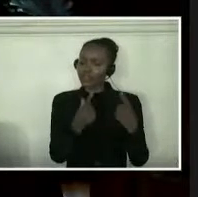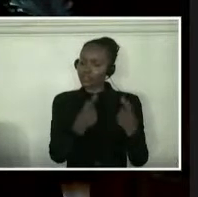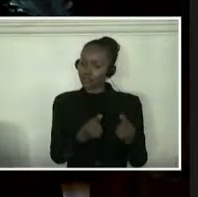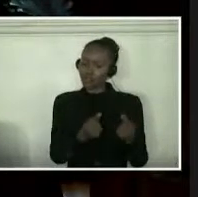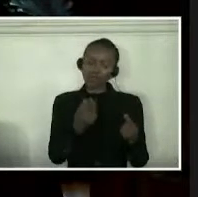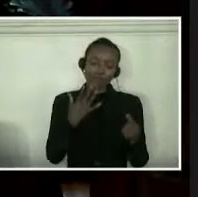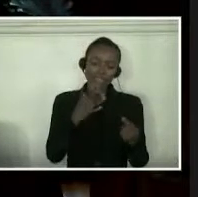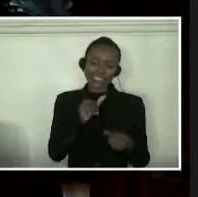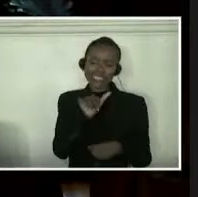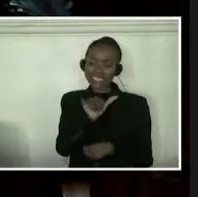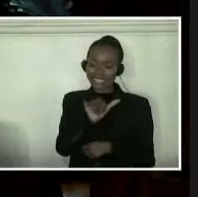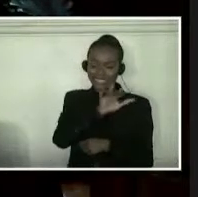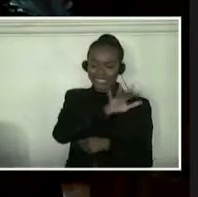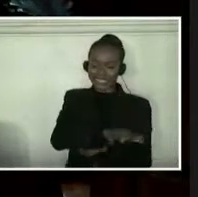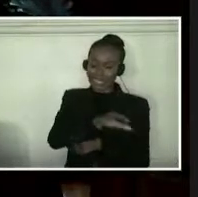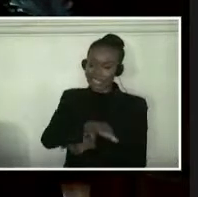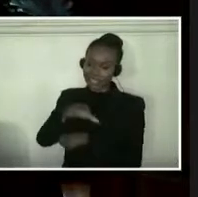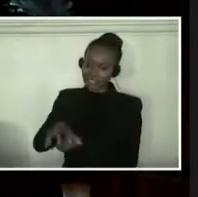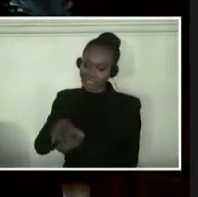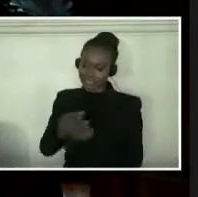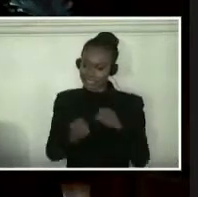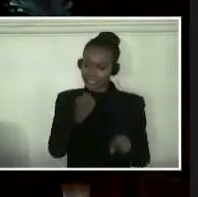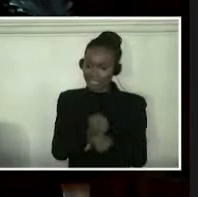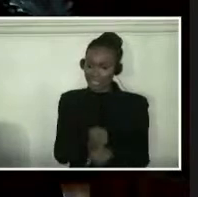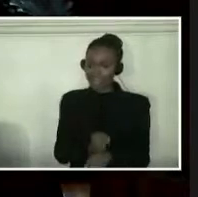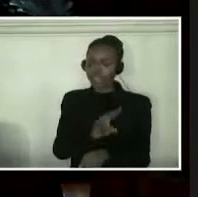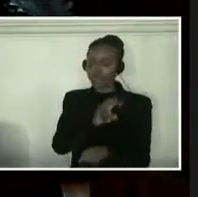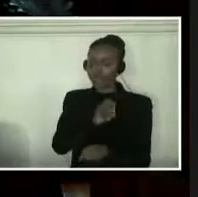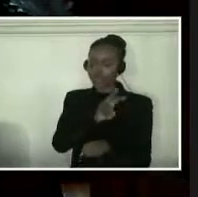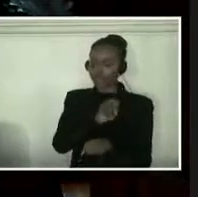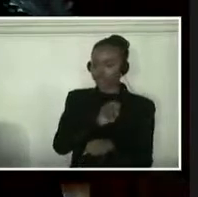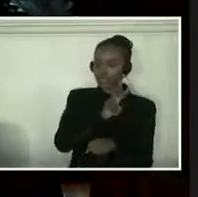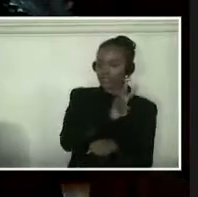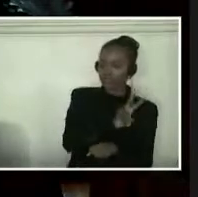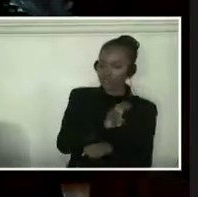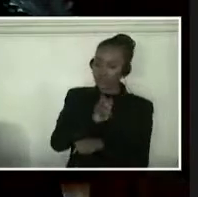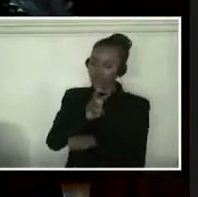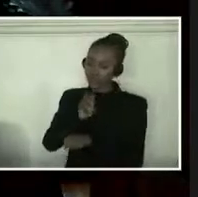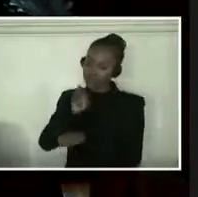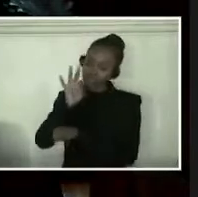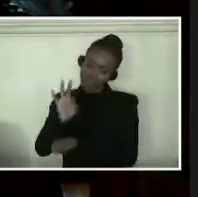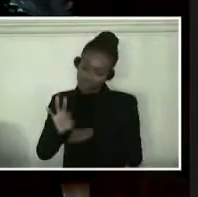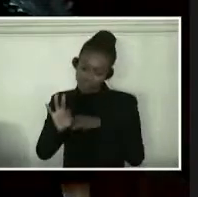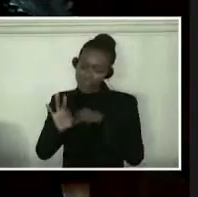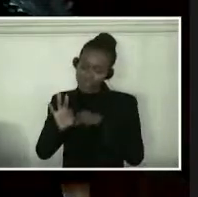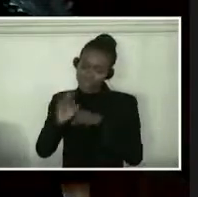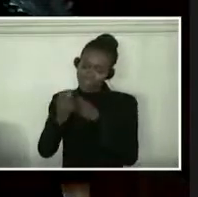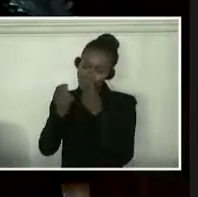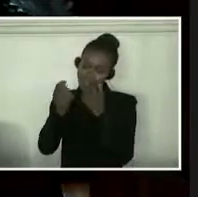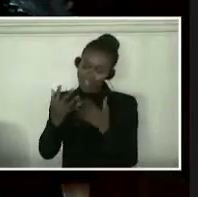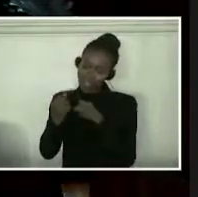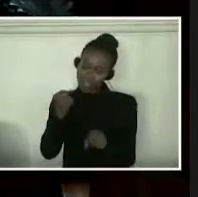sites during the twenty twenty two twenty three financial year person in conclusion